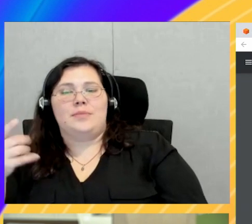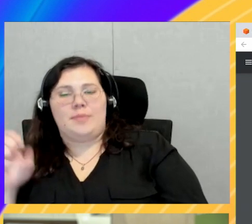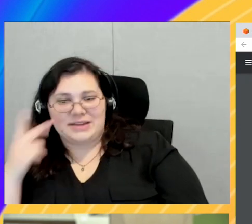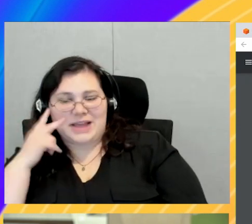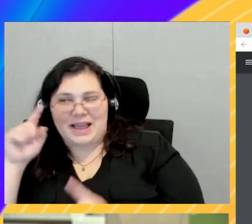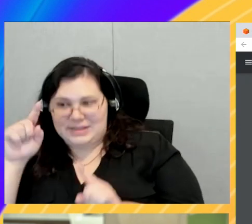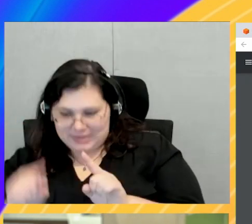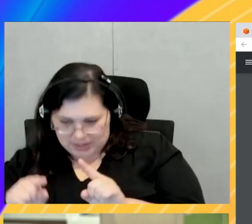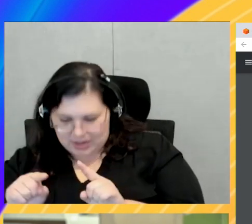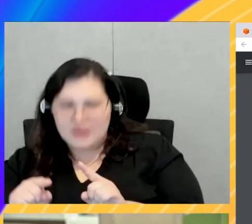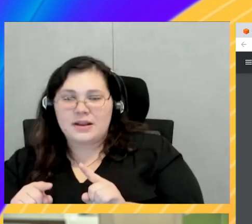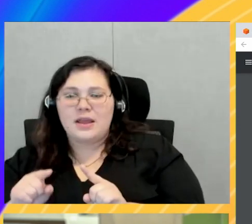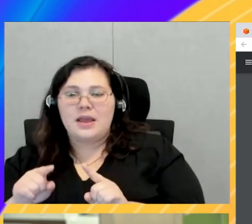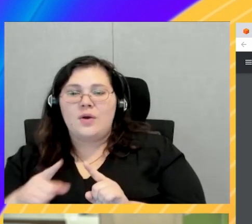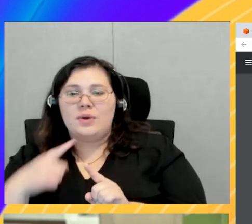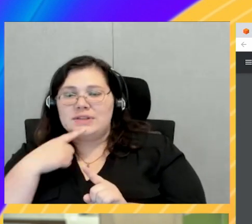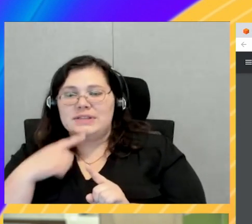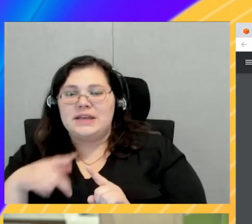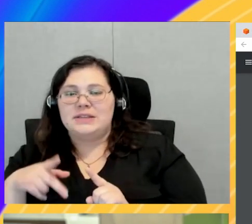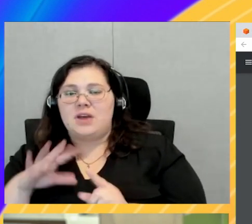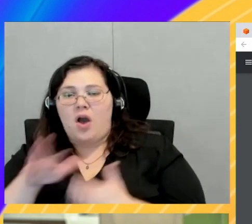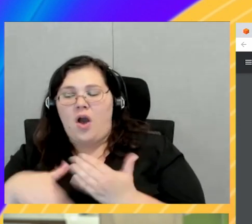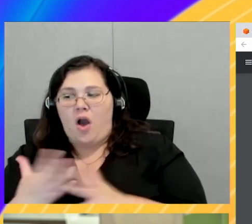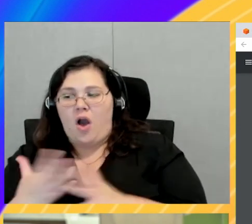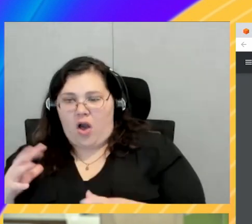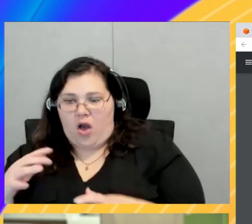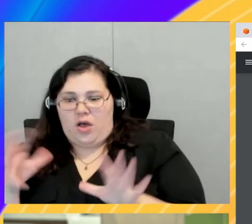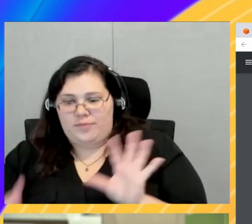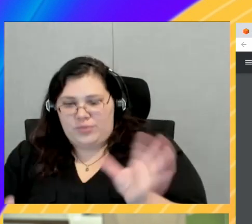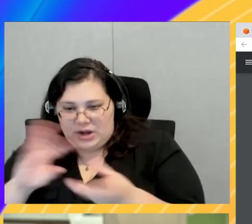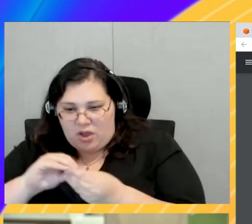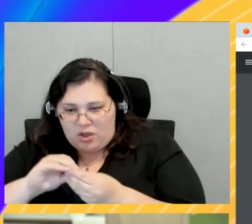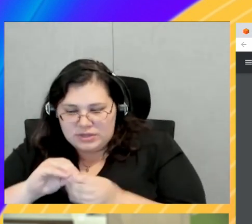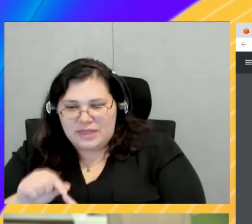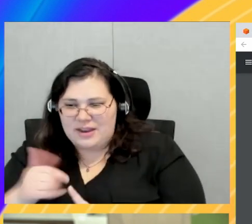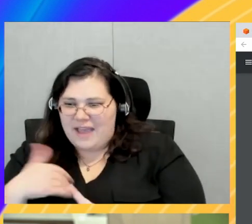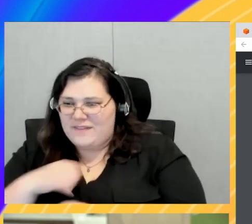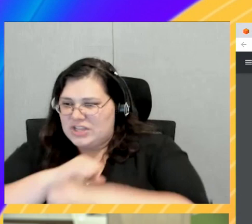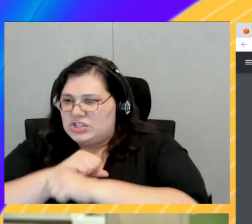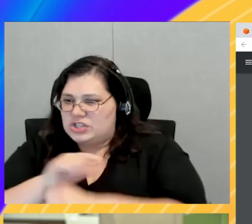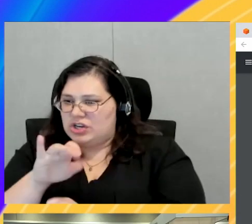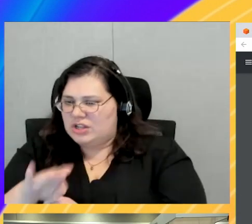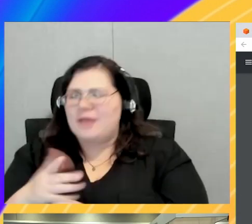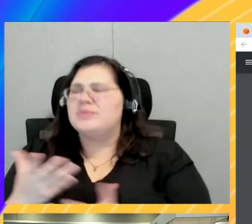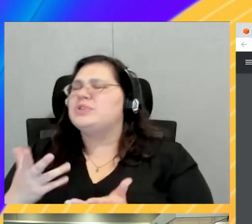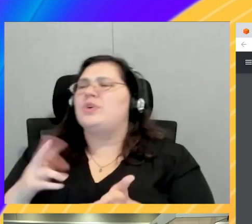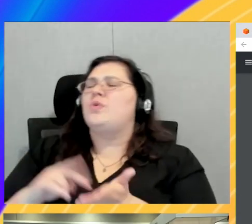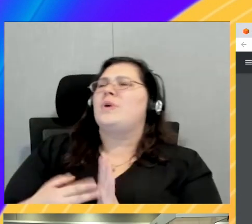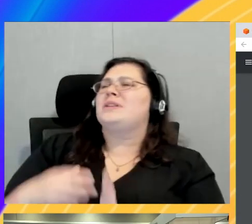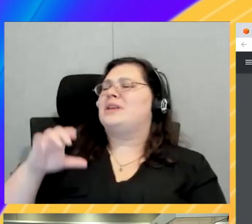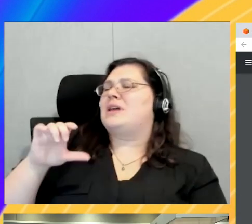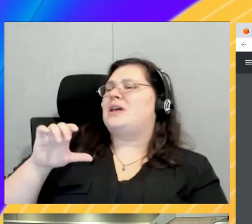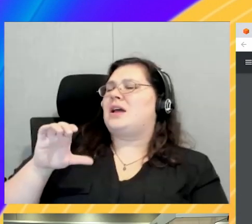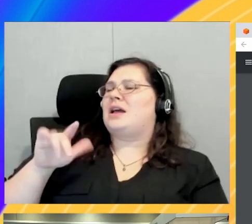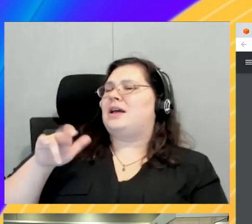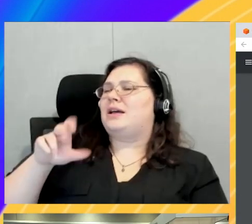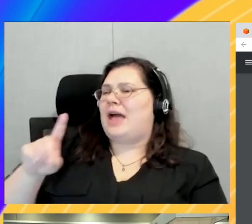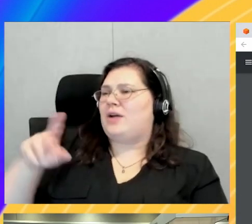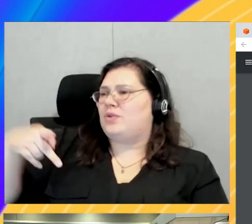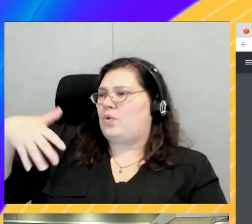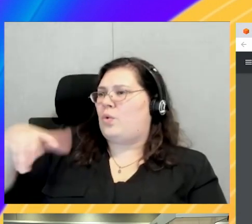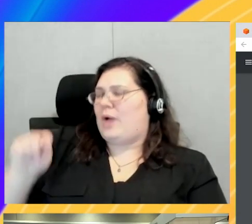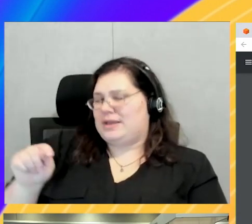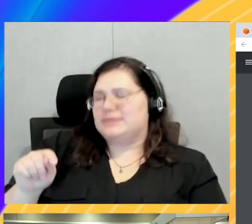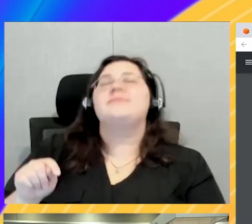security Cloud Quest. So we do. Can you talk about what a Cloud Quest is really quick? I can, yeah. So elevator pitch on CloudQuest.